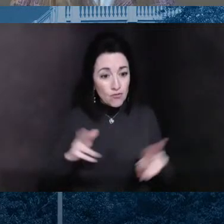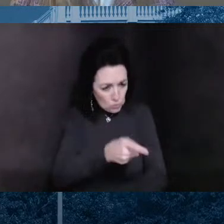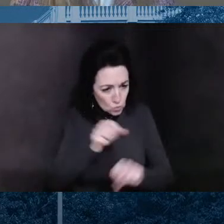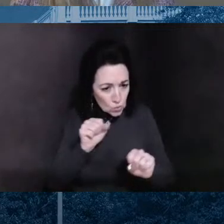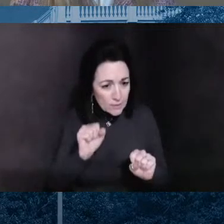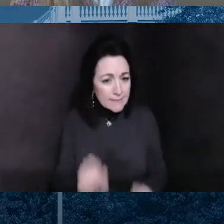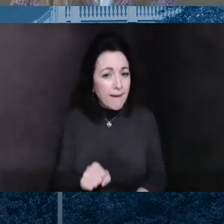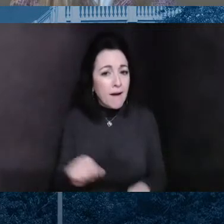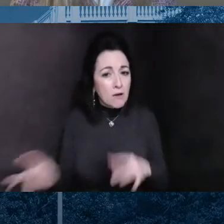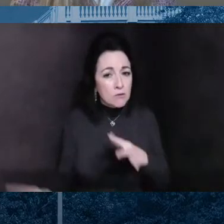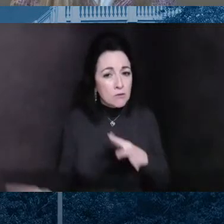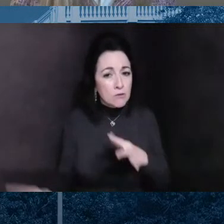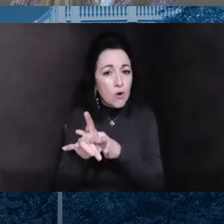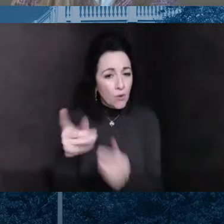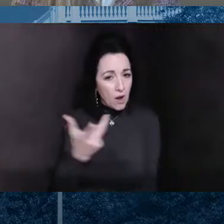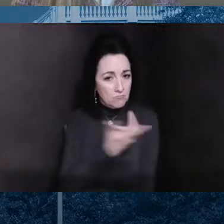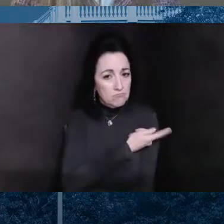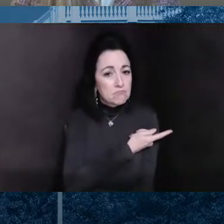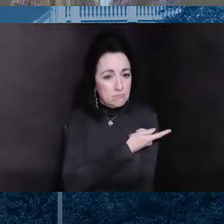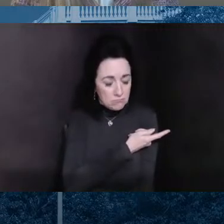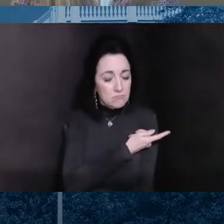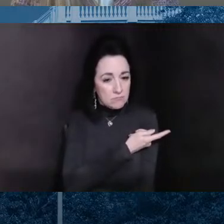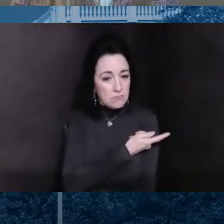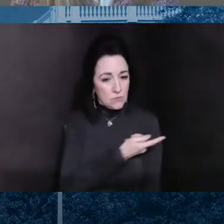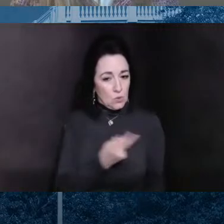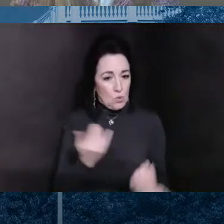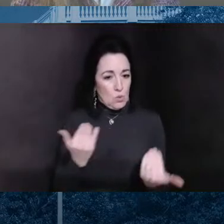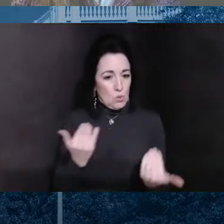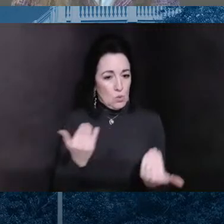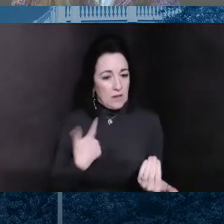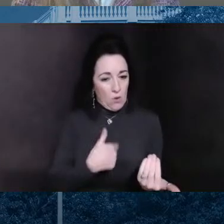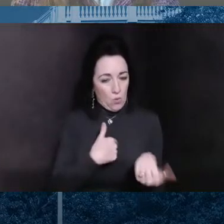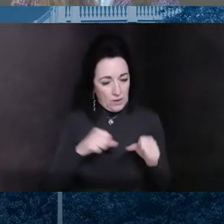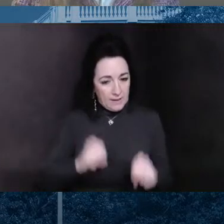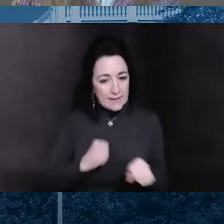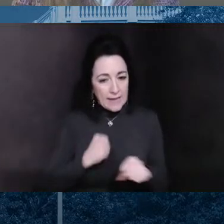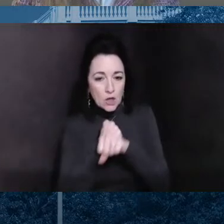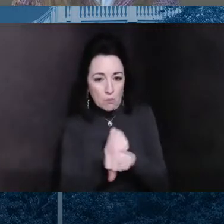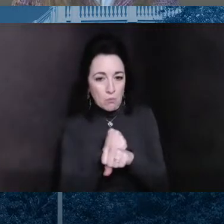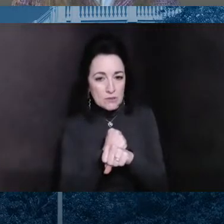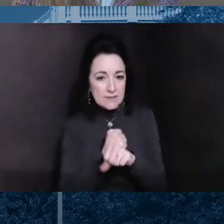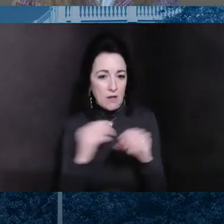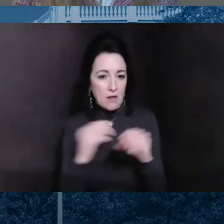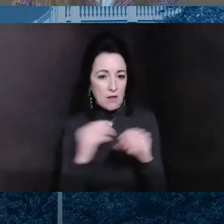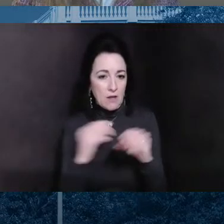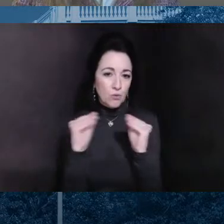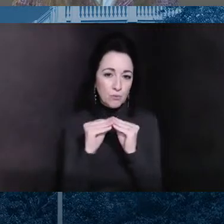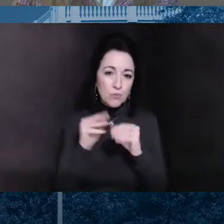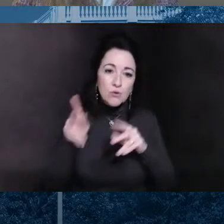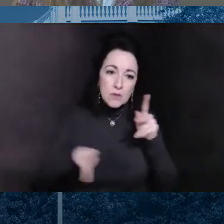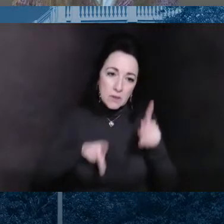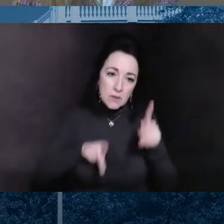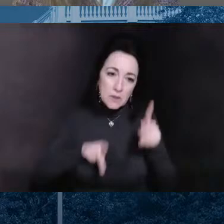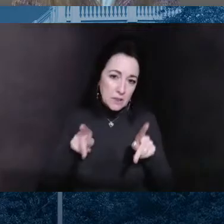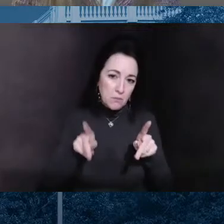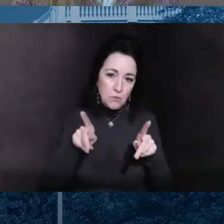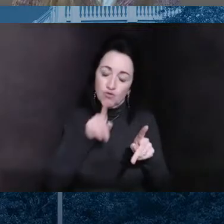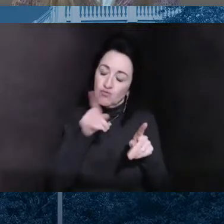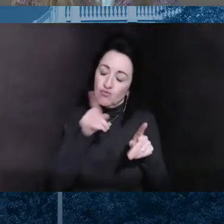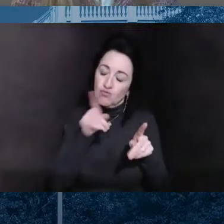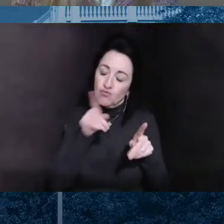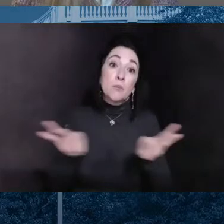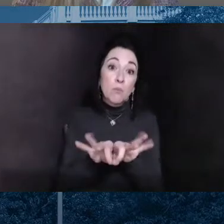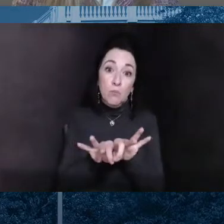getting vaccines into people's arm and protecting all of us in doing so, and that's really important. We